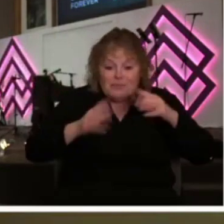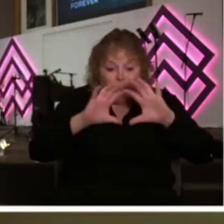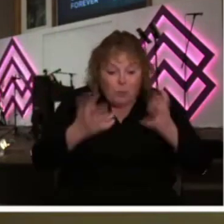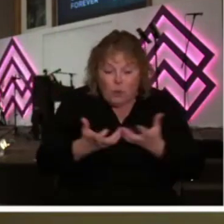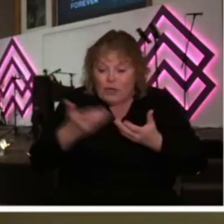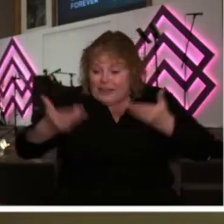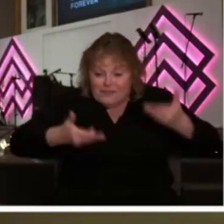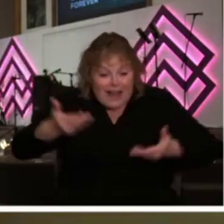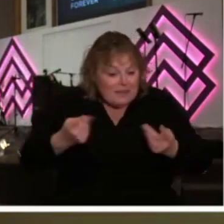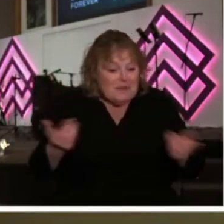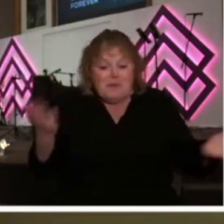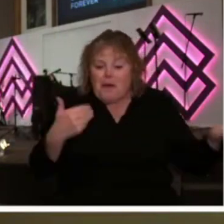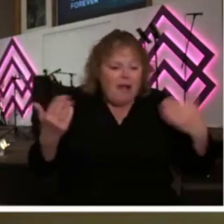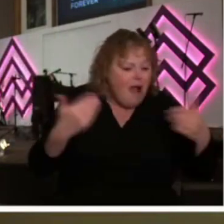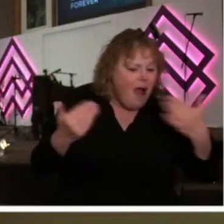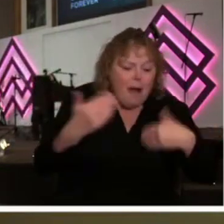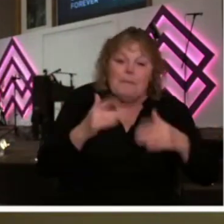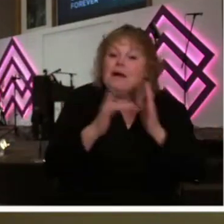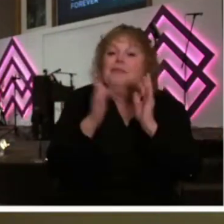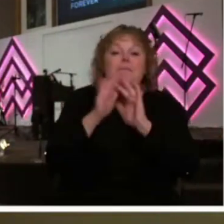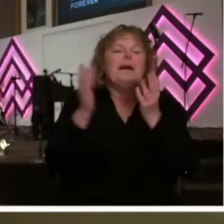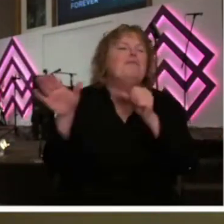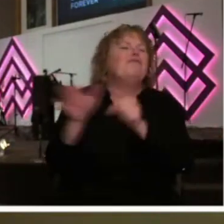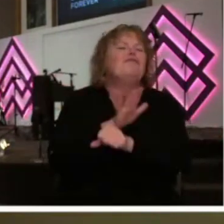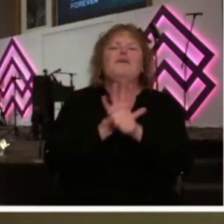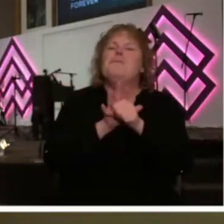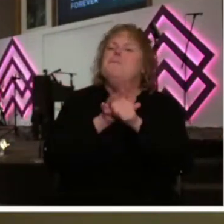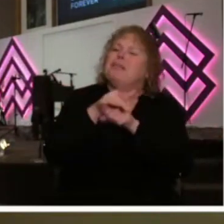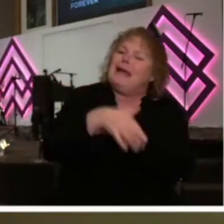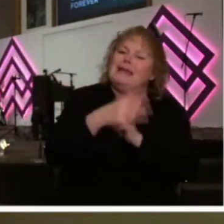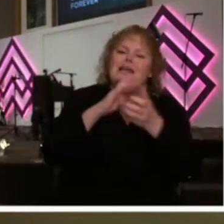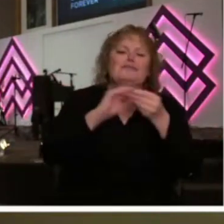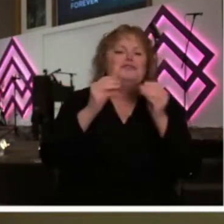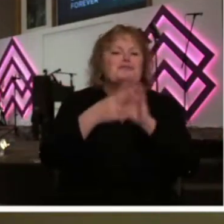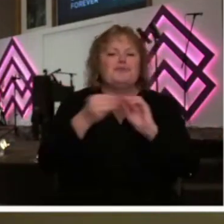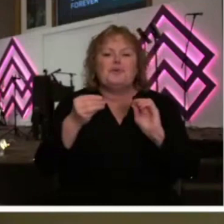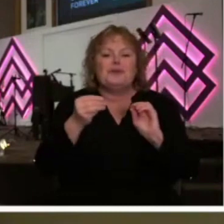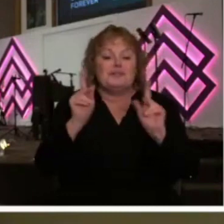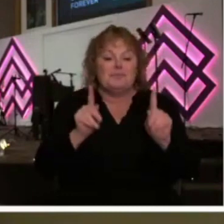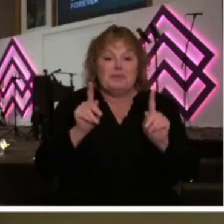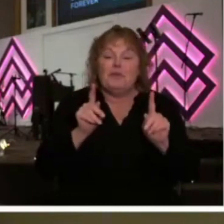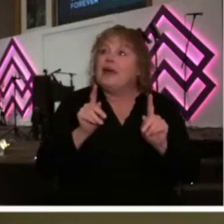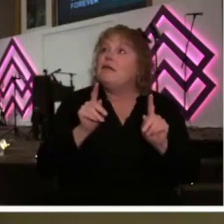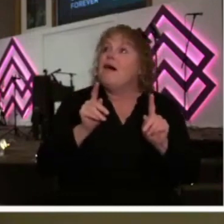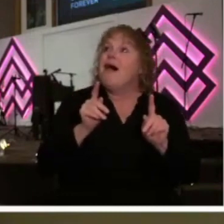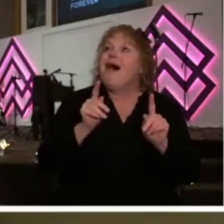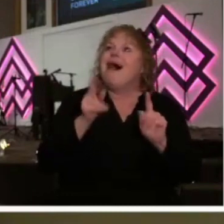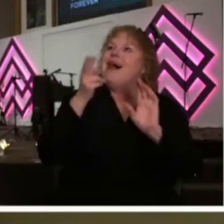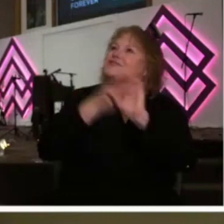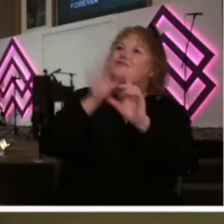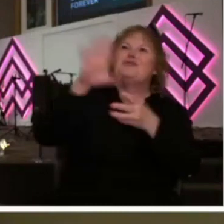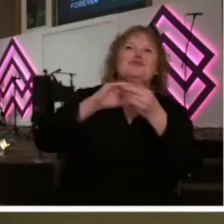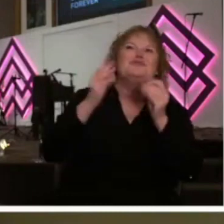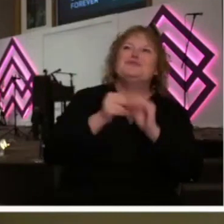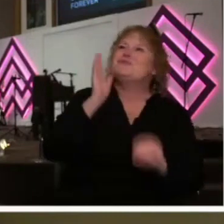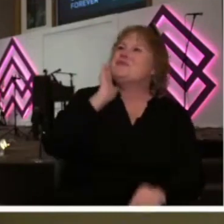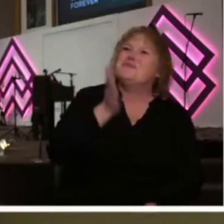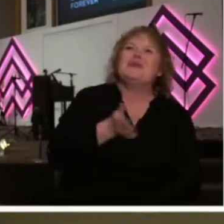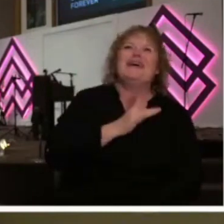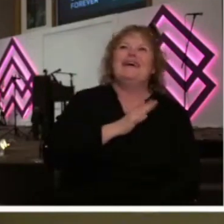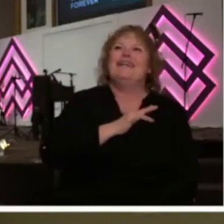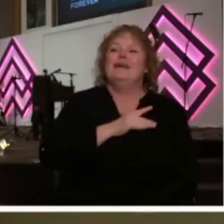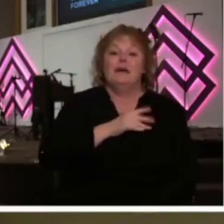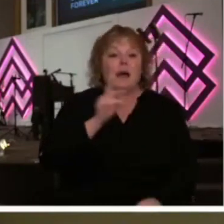it. And the Bible is full of stories of people who said yes to the invitation to join God's story. And these